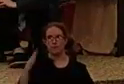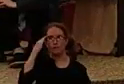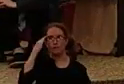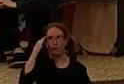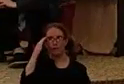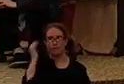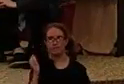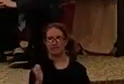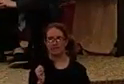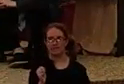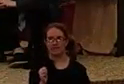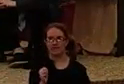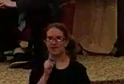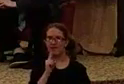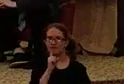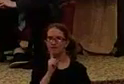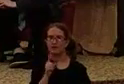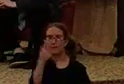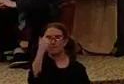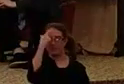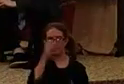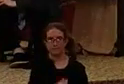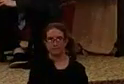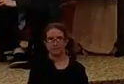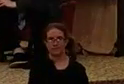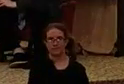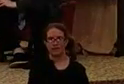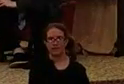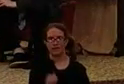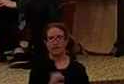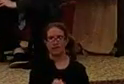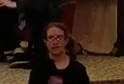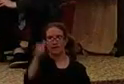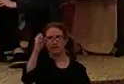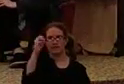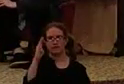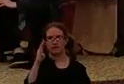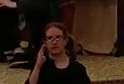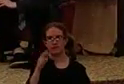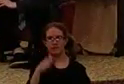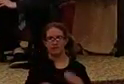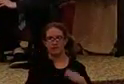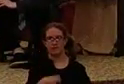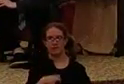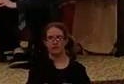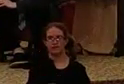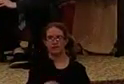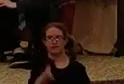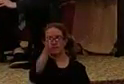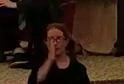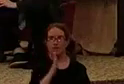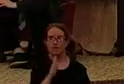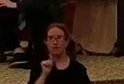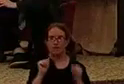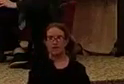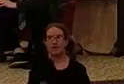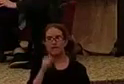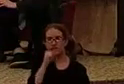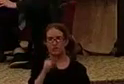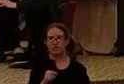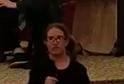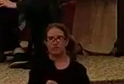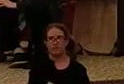what? I really believe that night that Jacob had a wrestling match with God. Can I tell you that